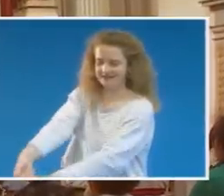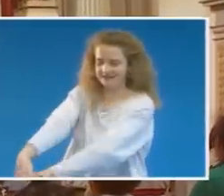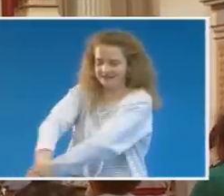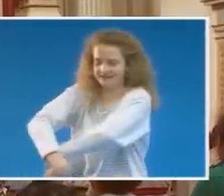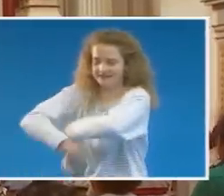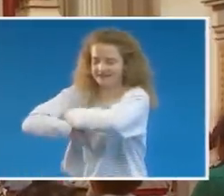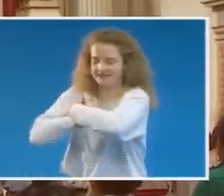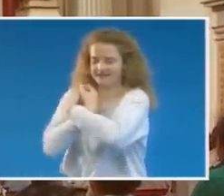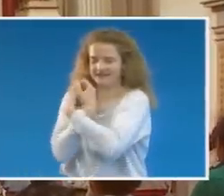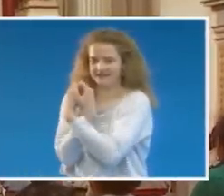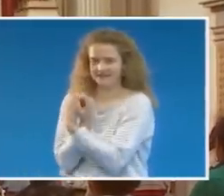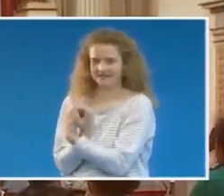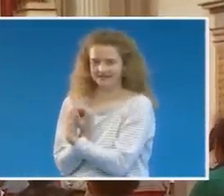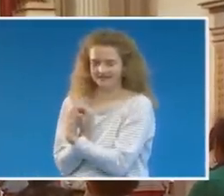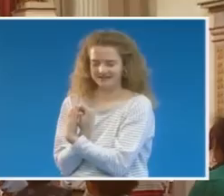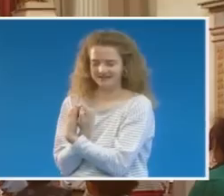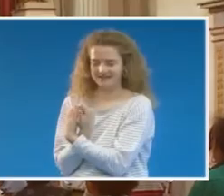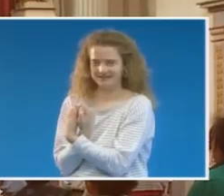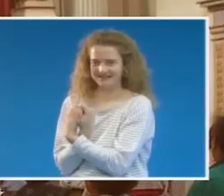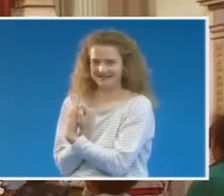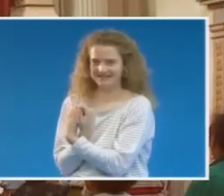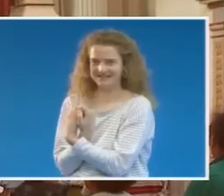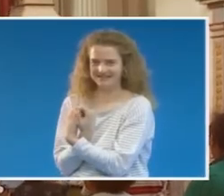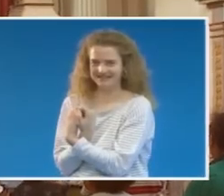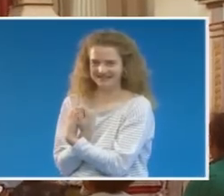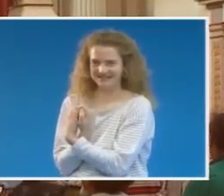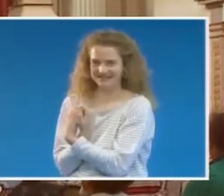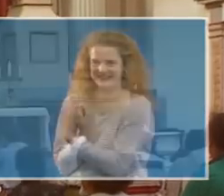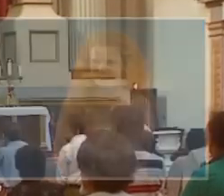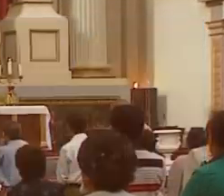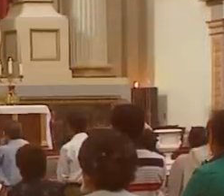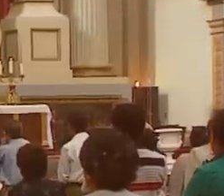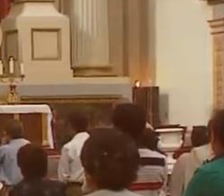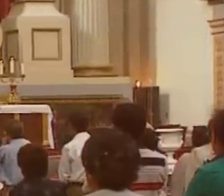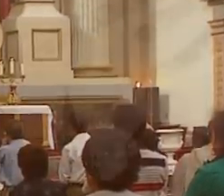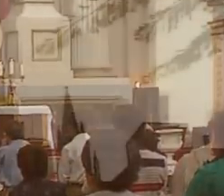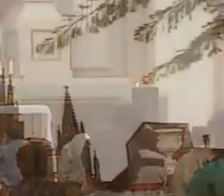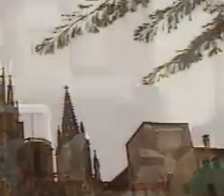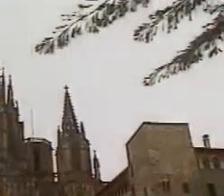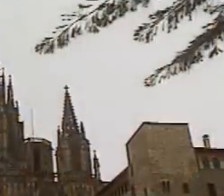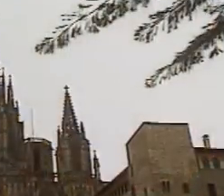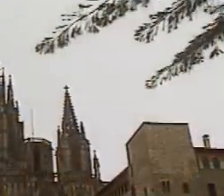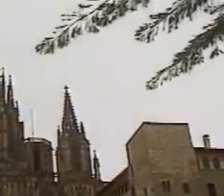going upstairs, and here's the parson saying his prayers.